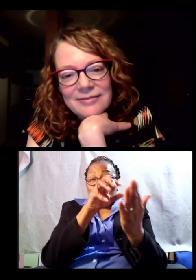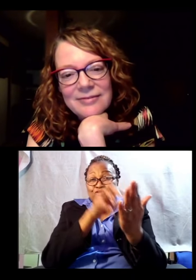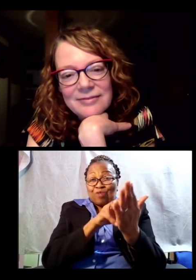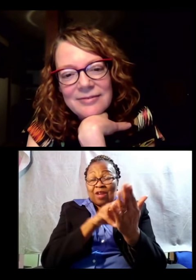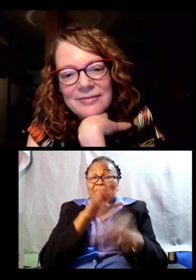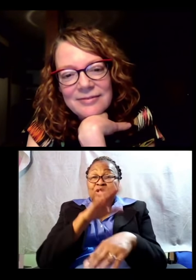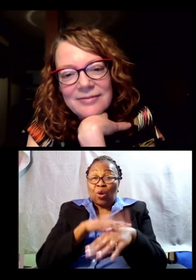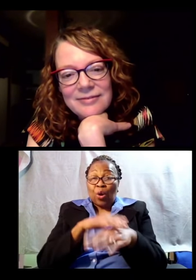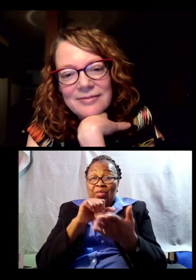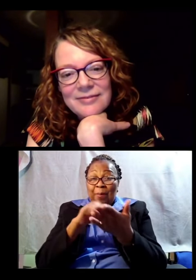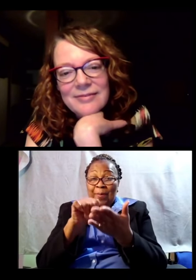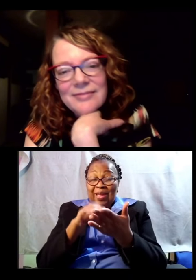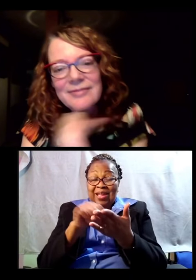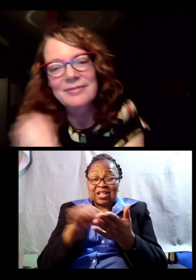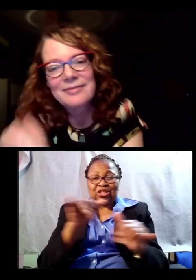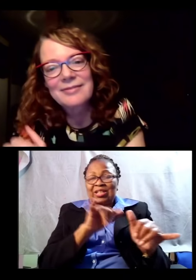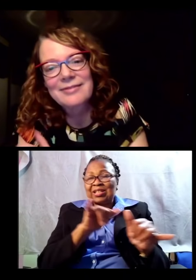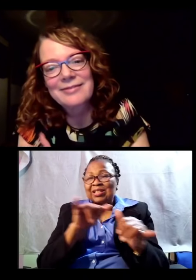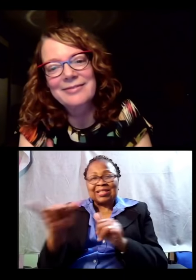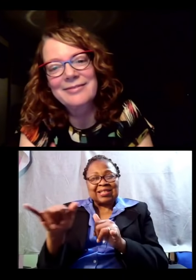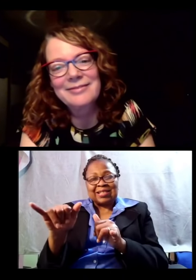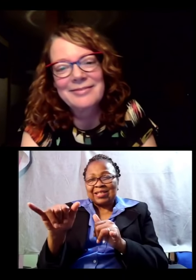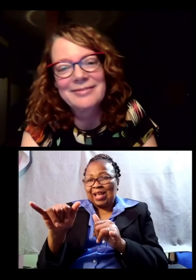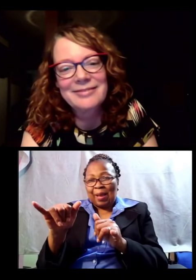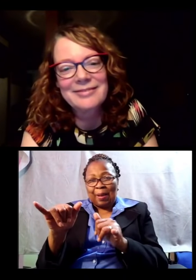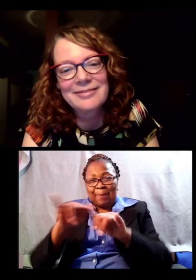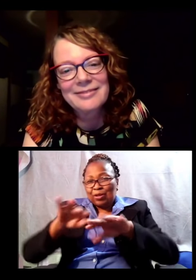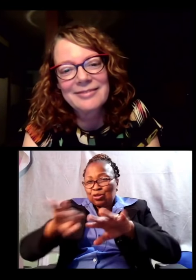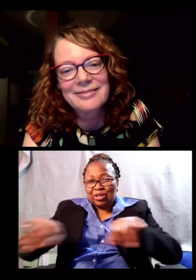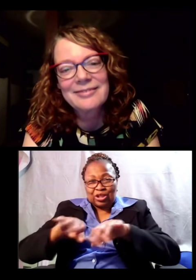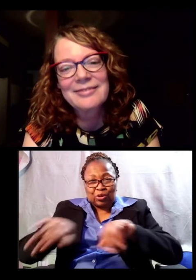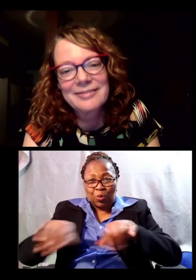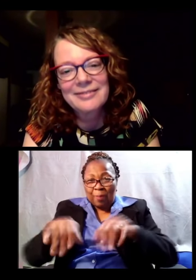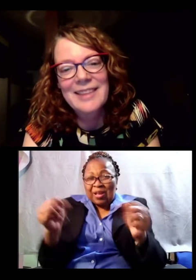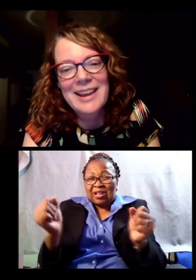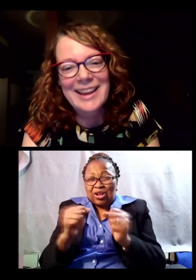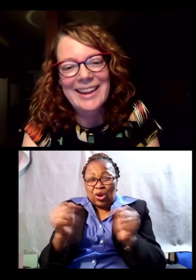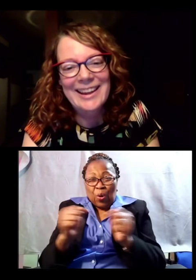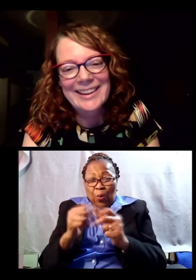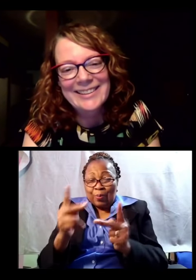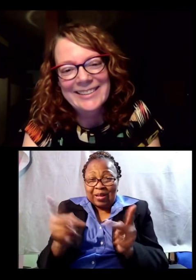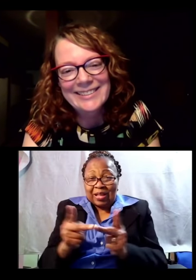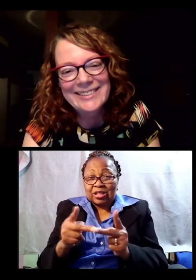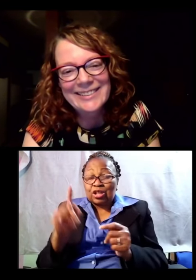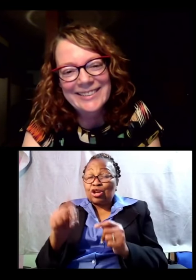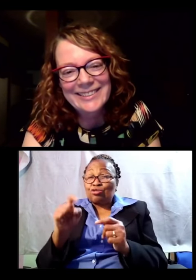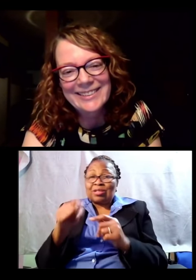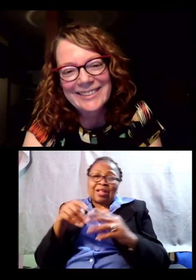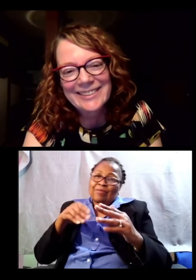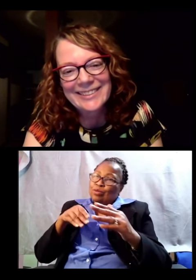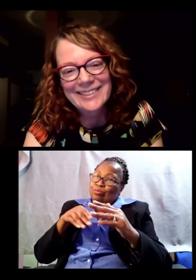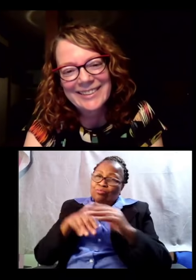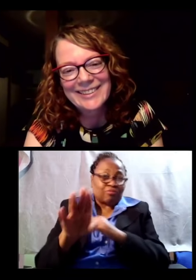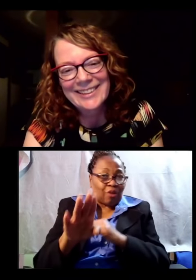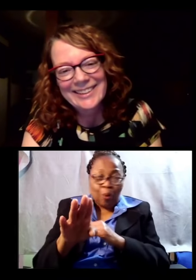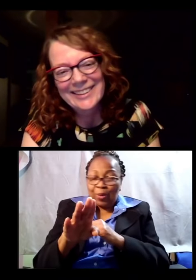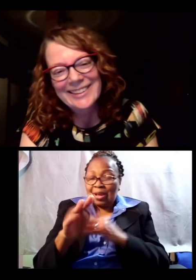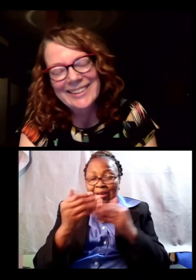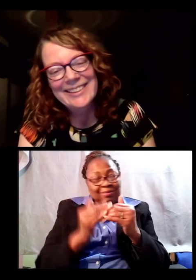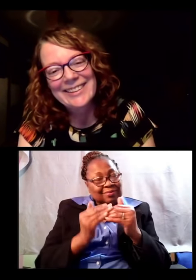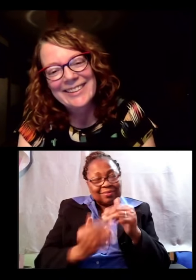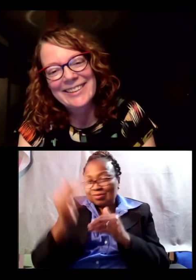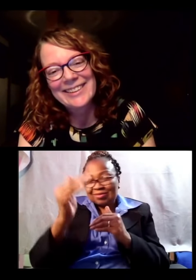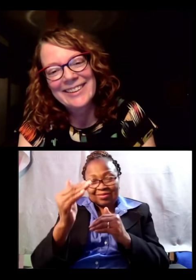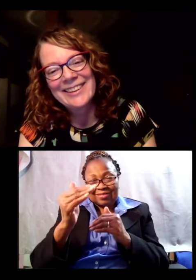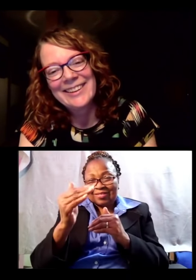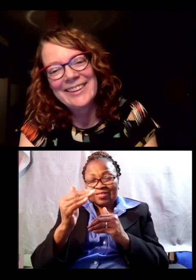is like going swimming in Lake of the Woods. You just have to run in screaming. You know it's going to be horrible, but